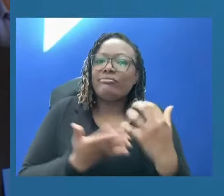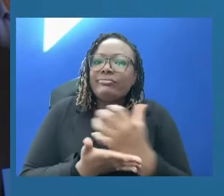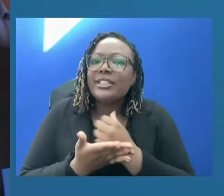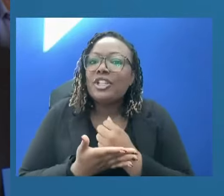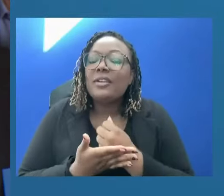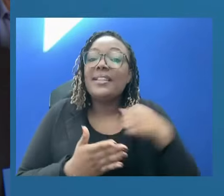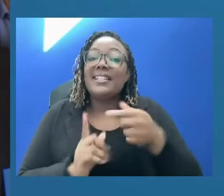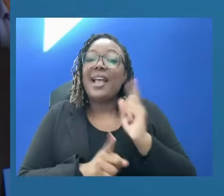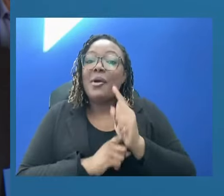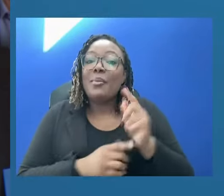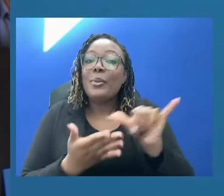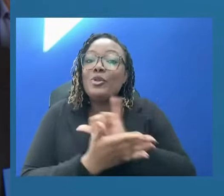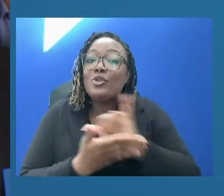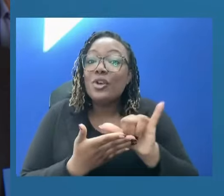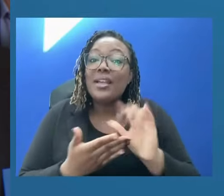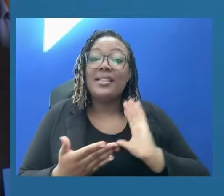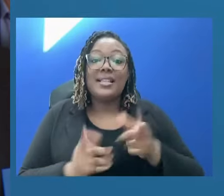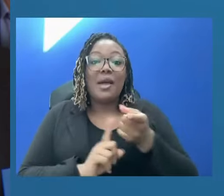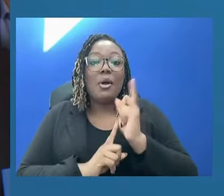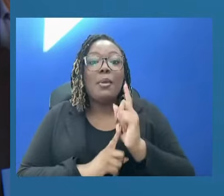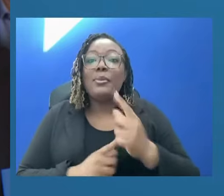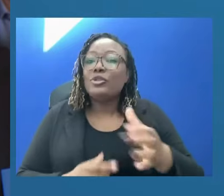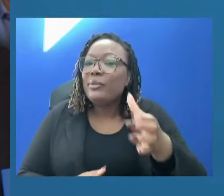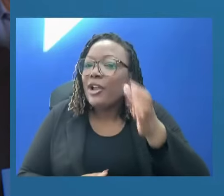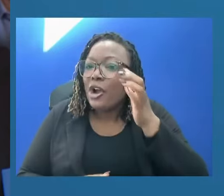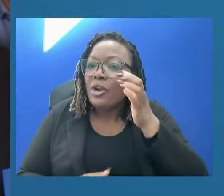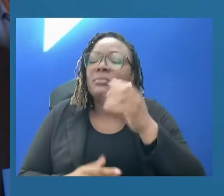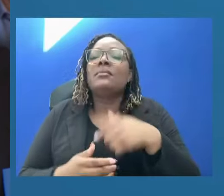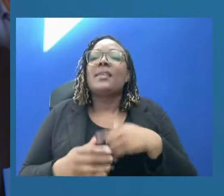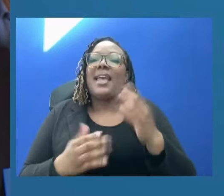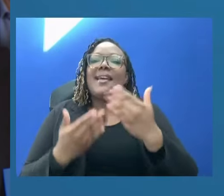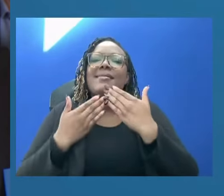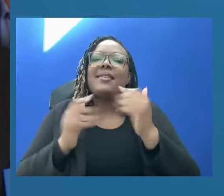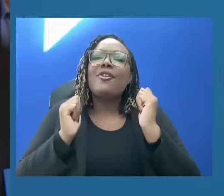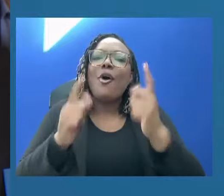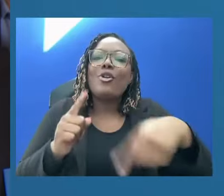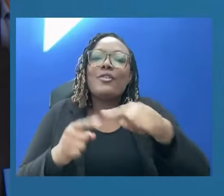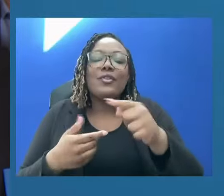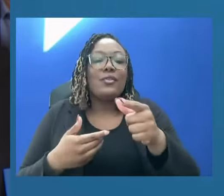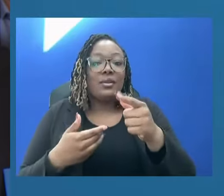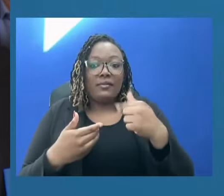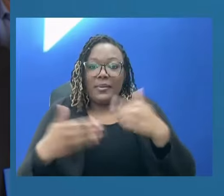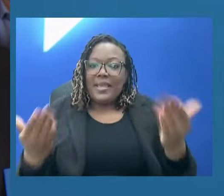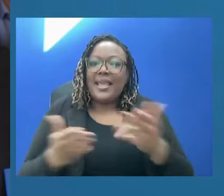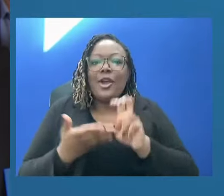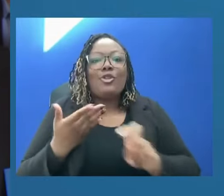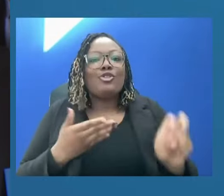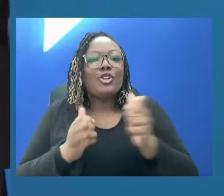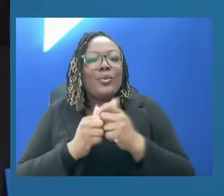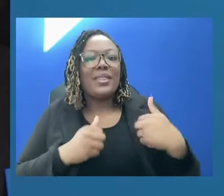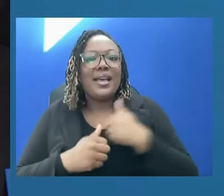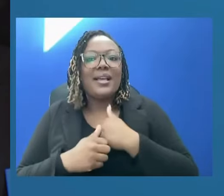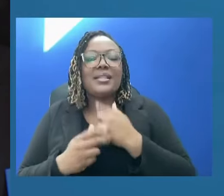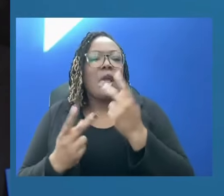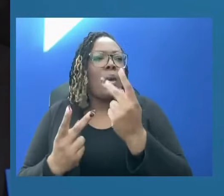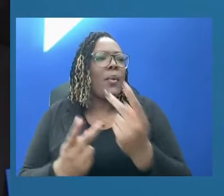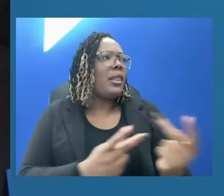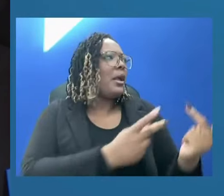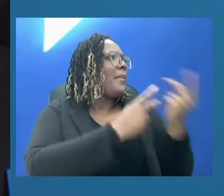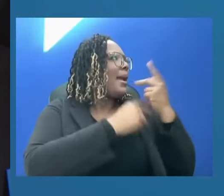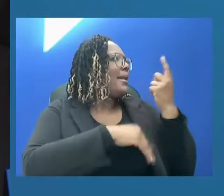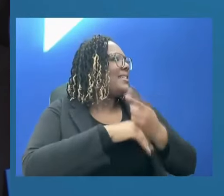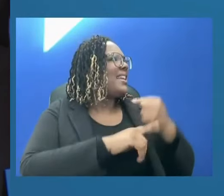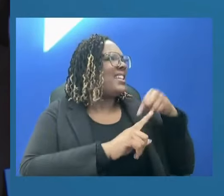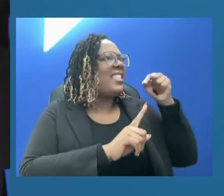moment, New York. This is our moment to be heard. And I thank all of you for being on this journey for us. And we'll look back at this day and say, this is